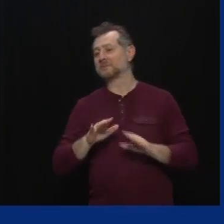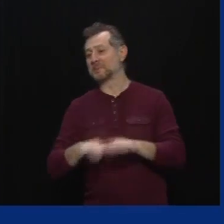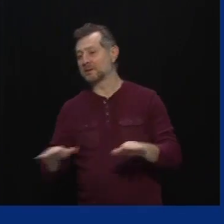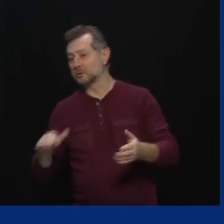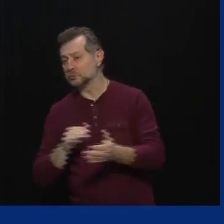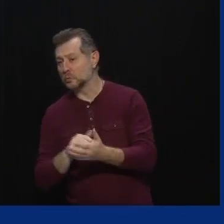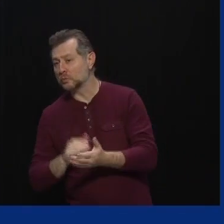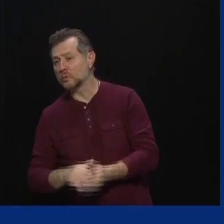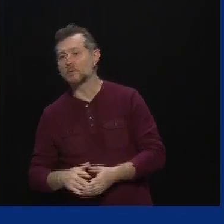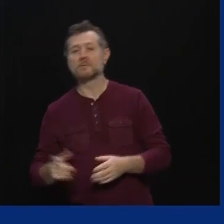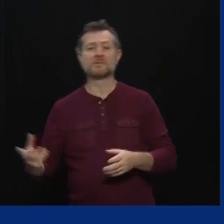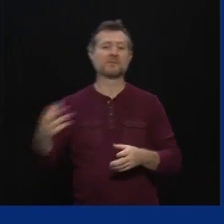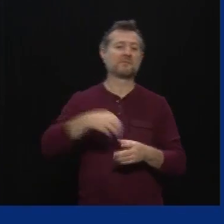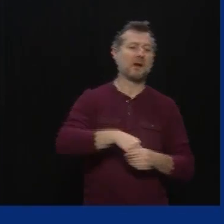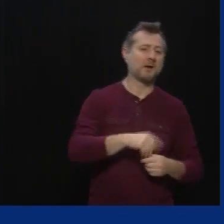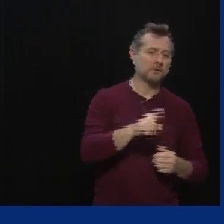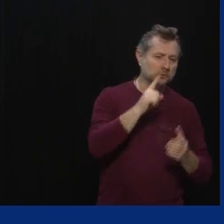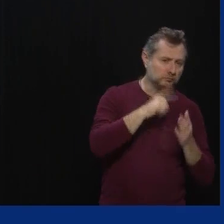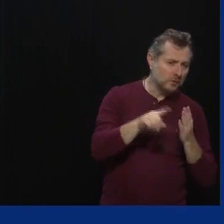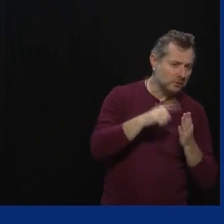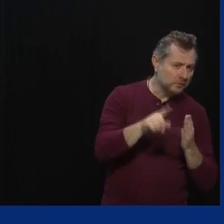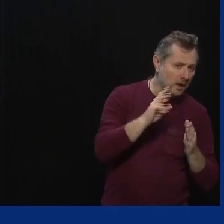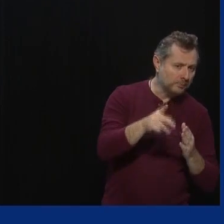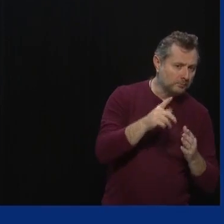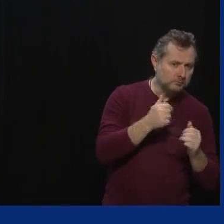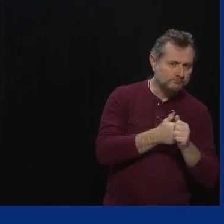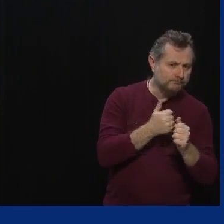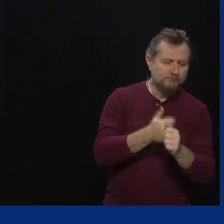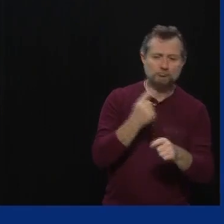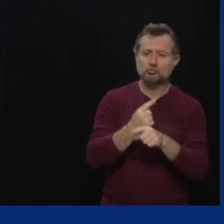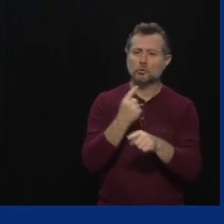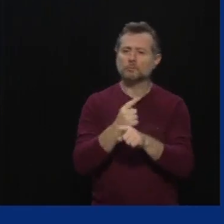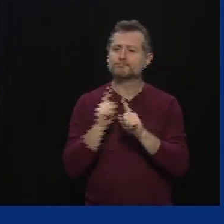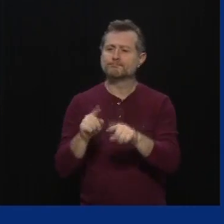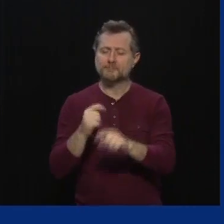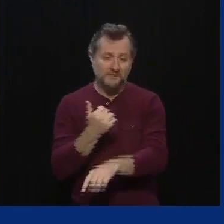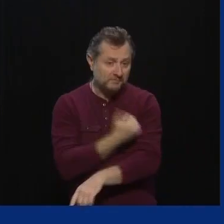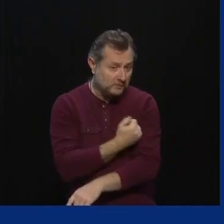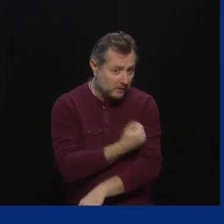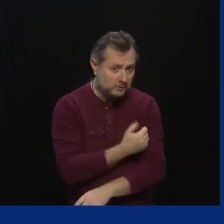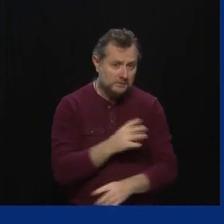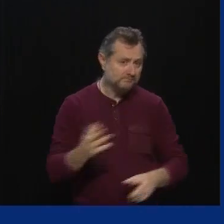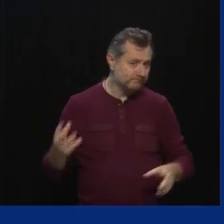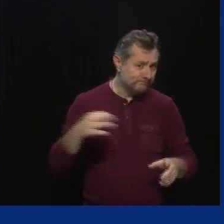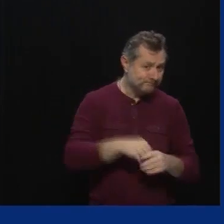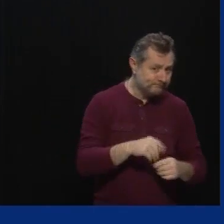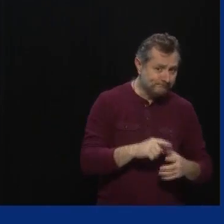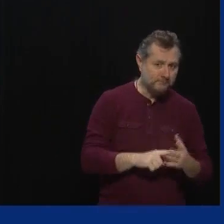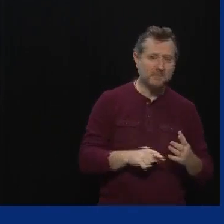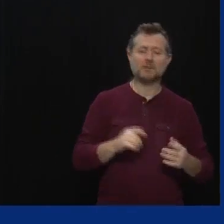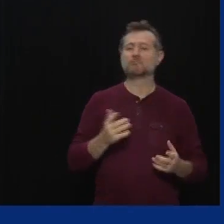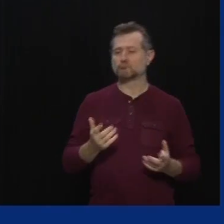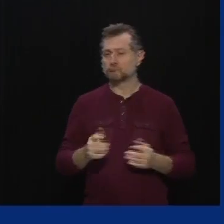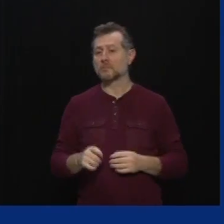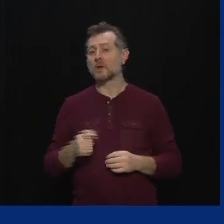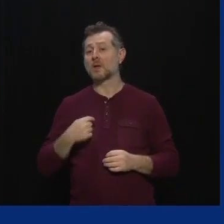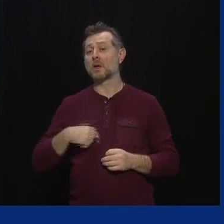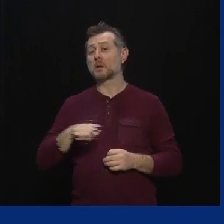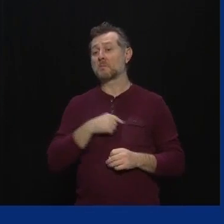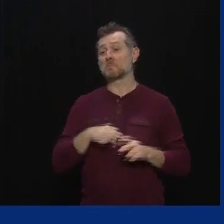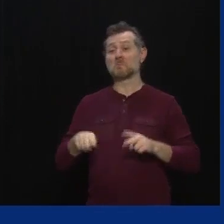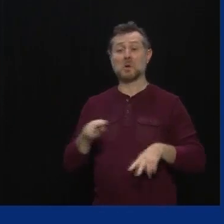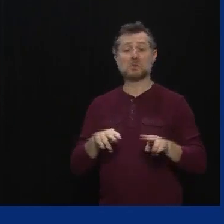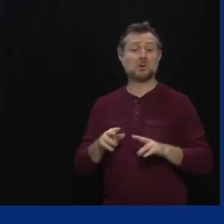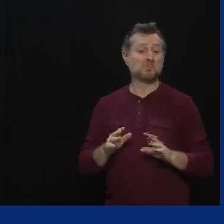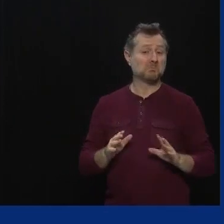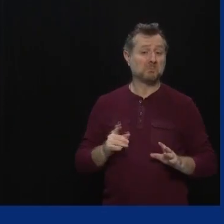basic routine series of getting their vaccinations. I mean, that's what should be happening. So I will monitor that, but willing to take a step if